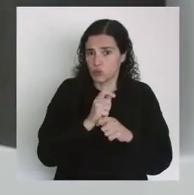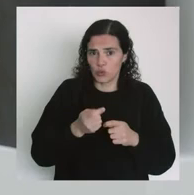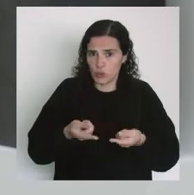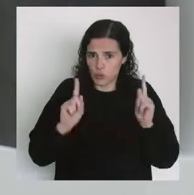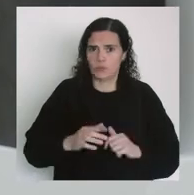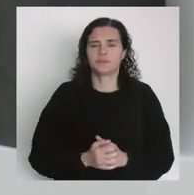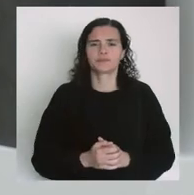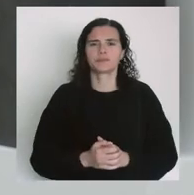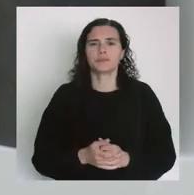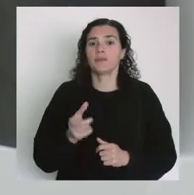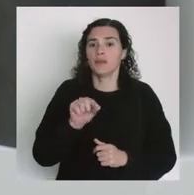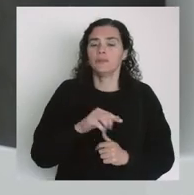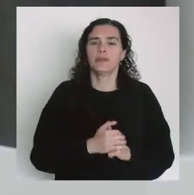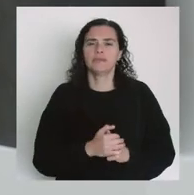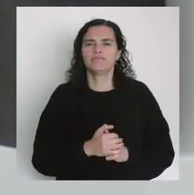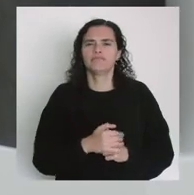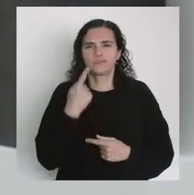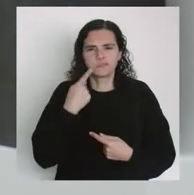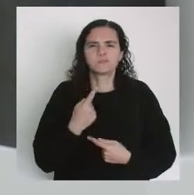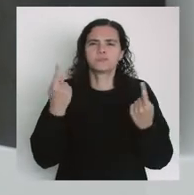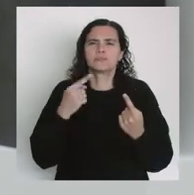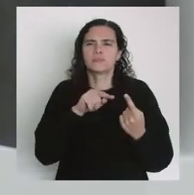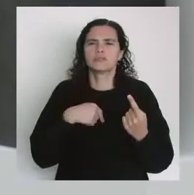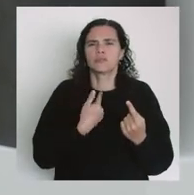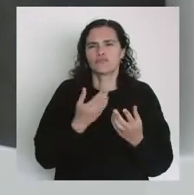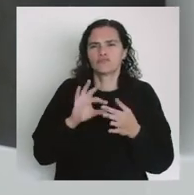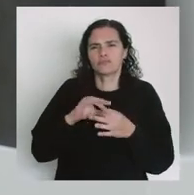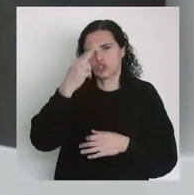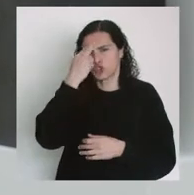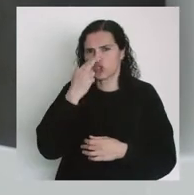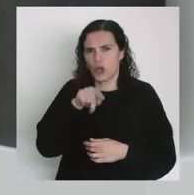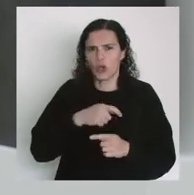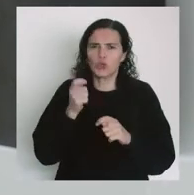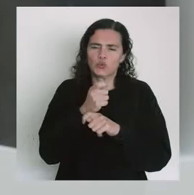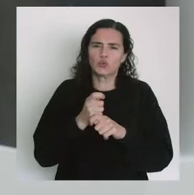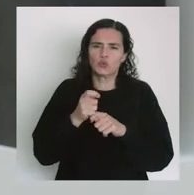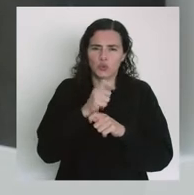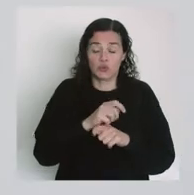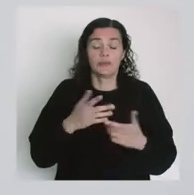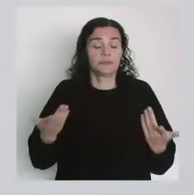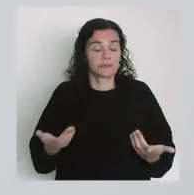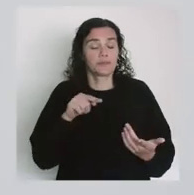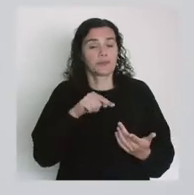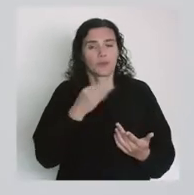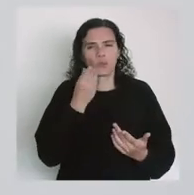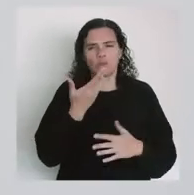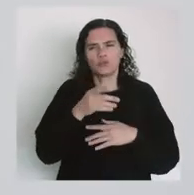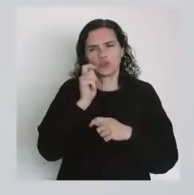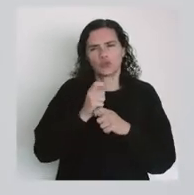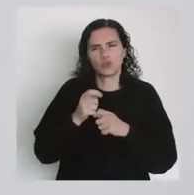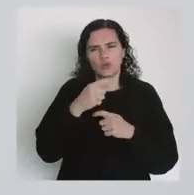sculpture, but also plays on the history of sculpture and what that